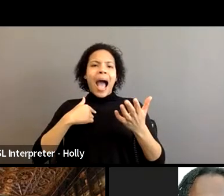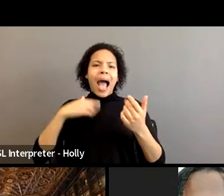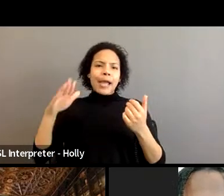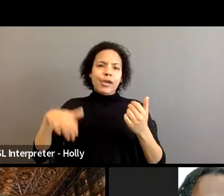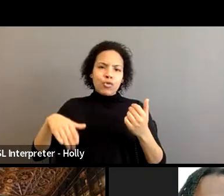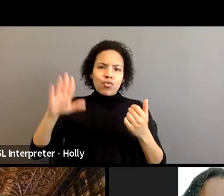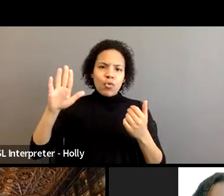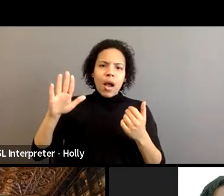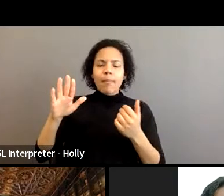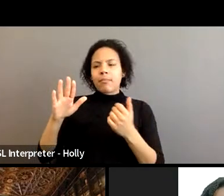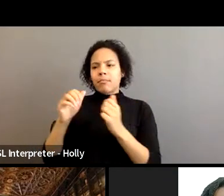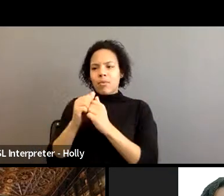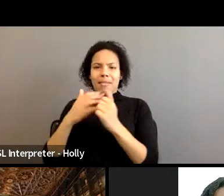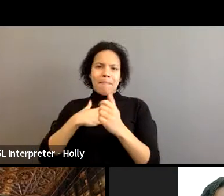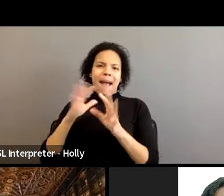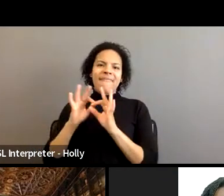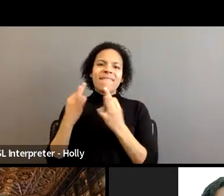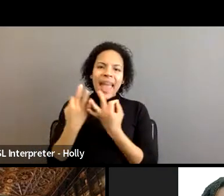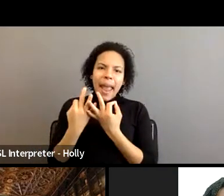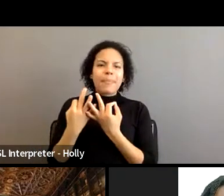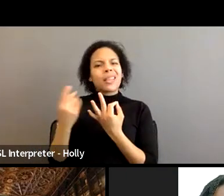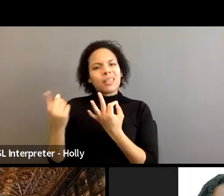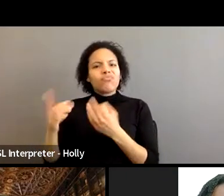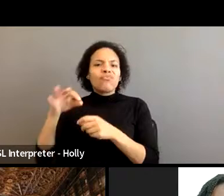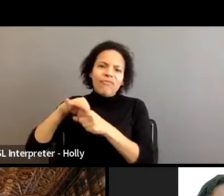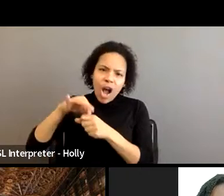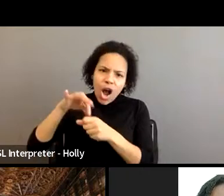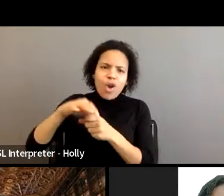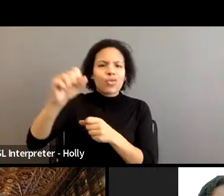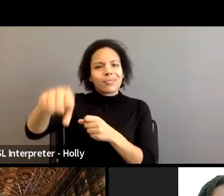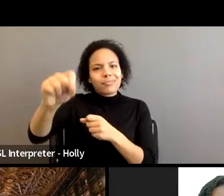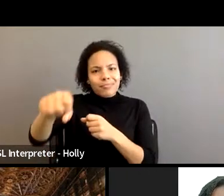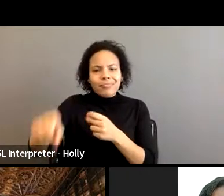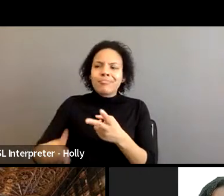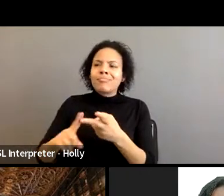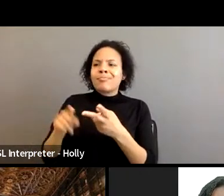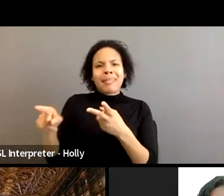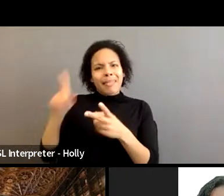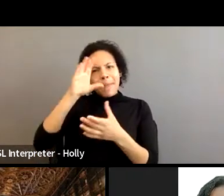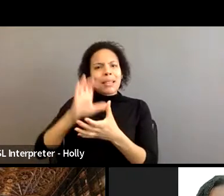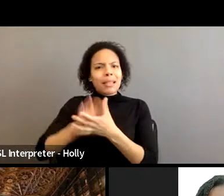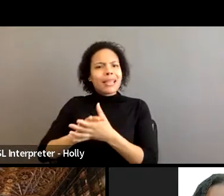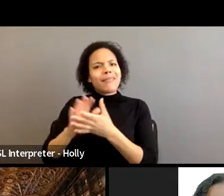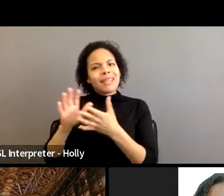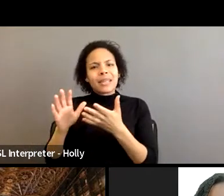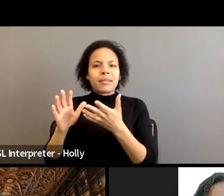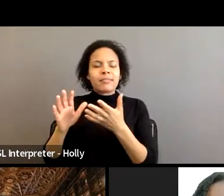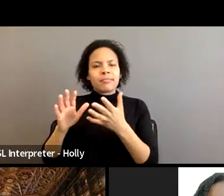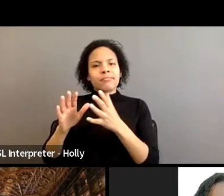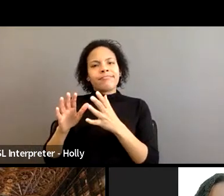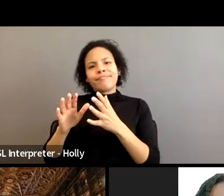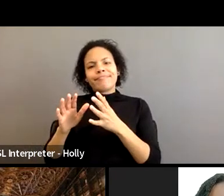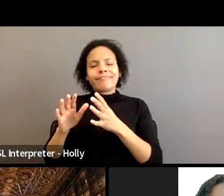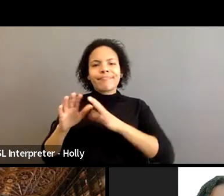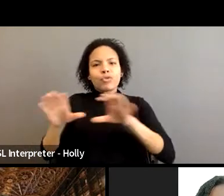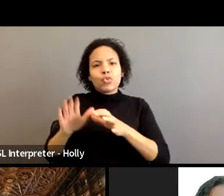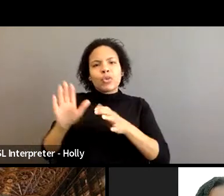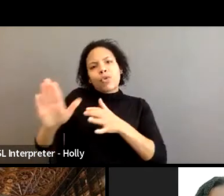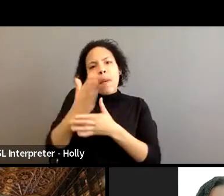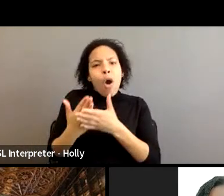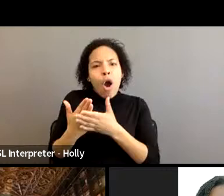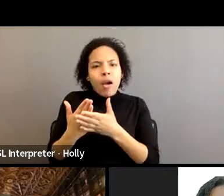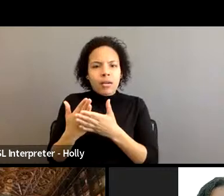that believed in like, you know, you vote, you participate, you do your part in society, I don't think I had enough of